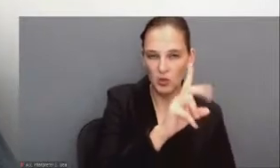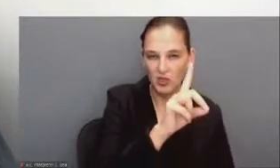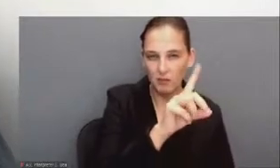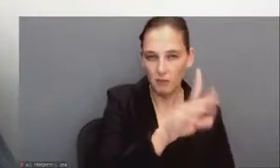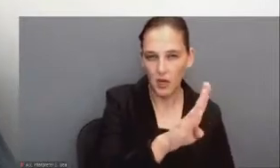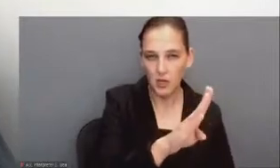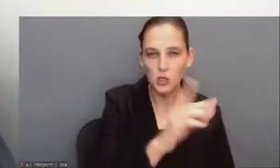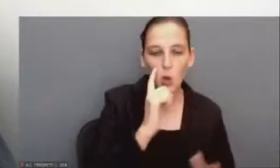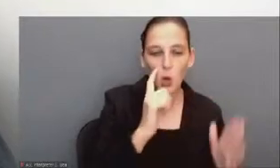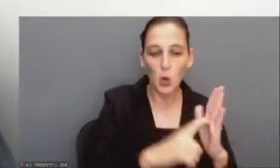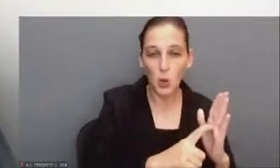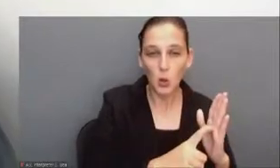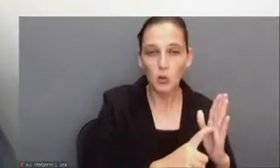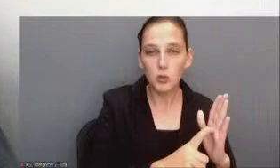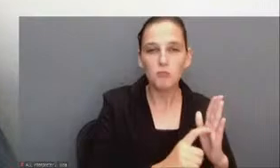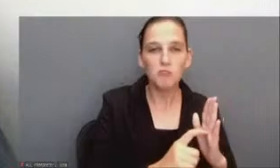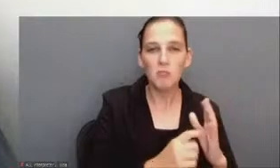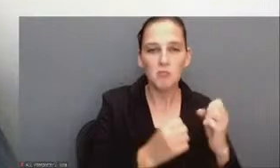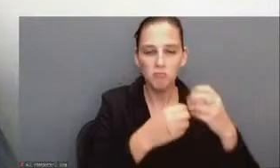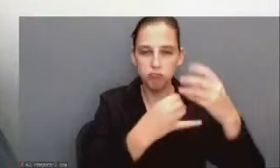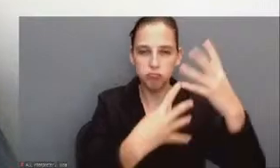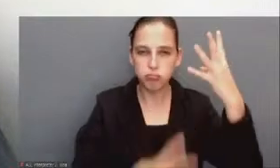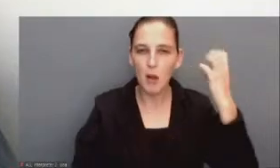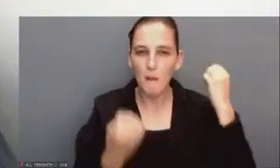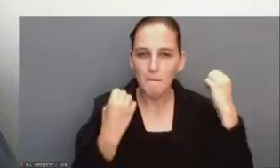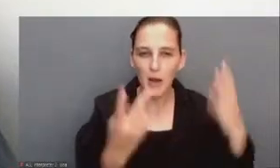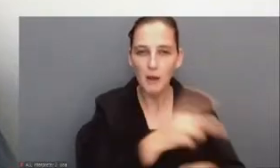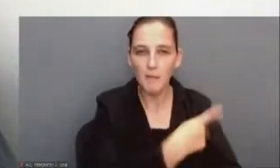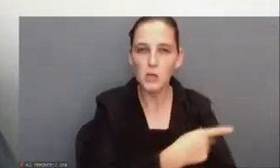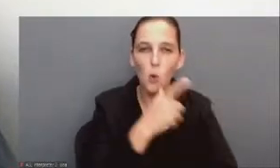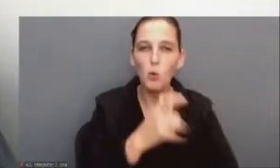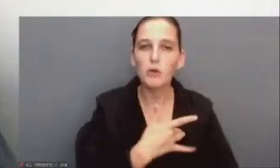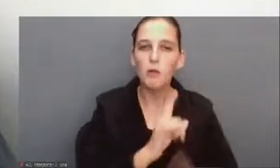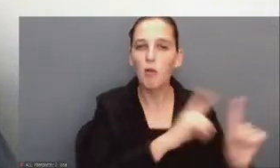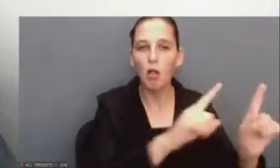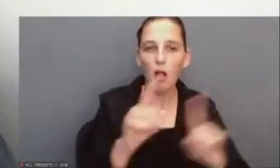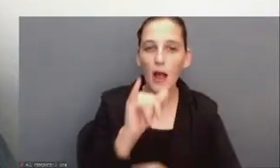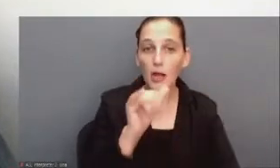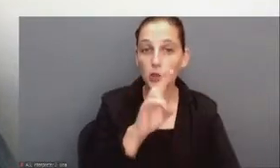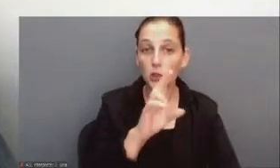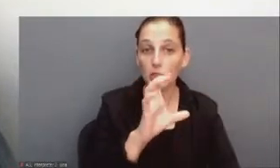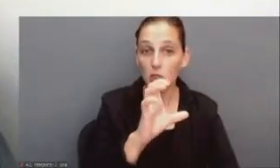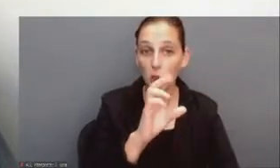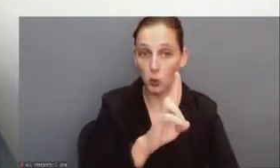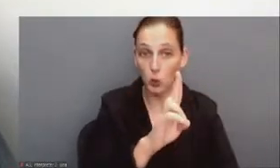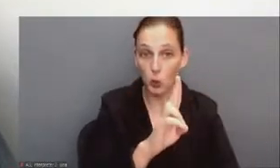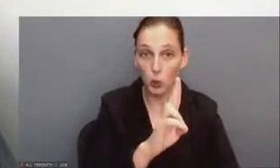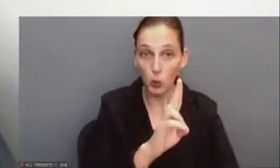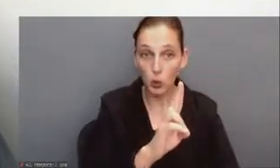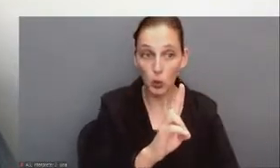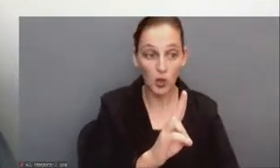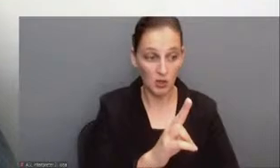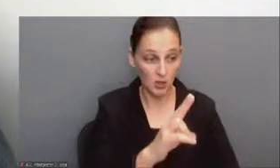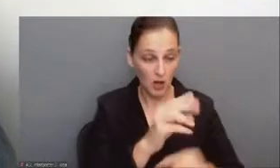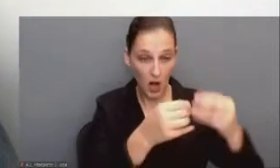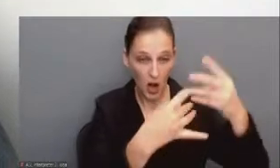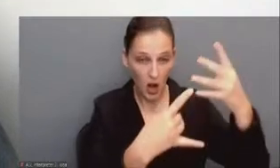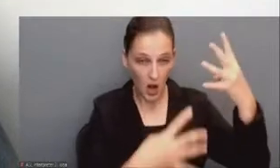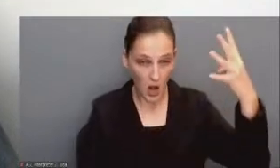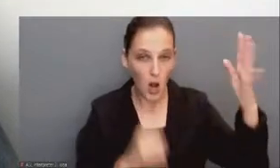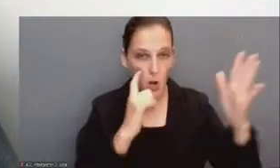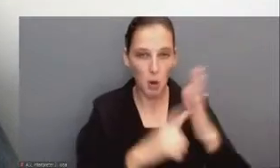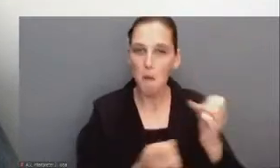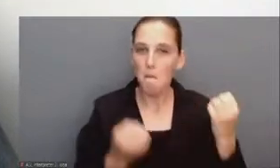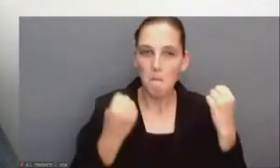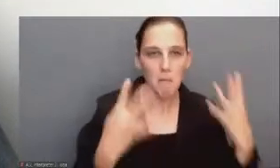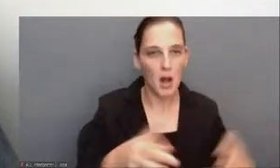ICUs in more than 100 hospitals, and found that Black patients were structurally disadvantaged as their likelihood to die was overestimated. So under